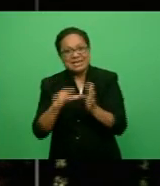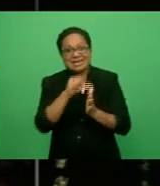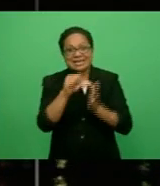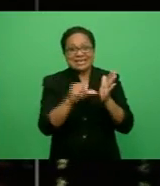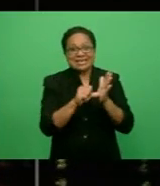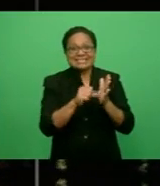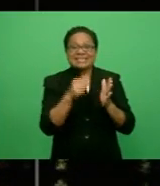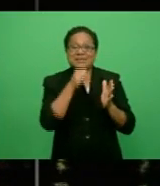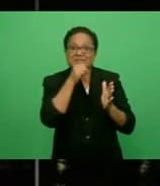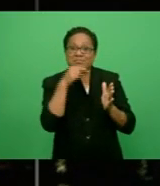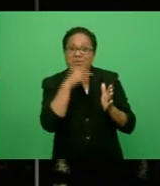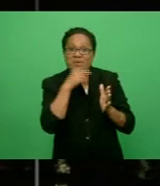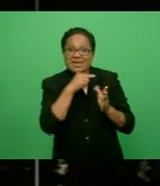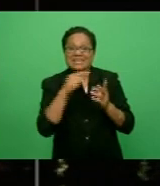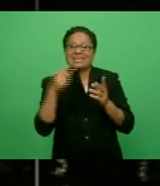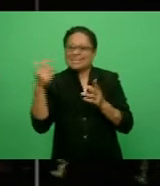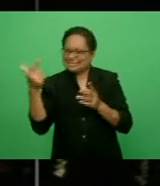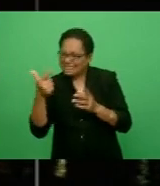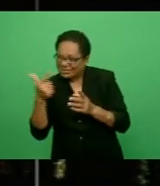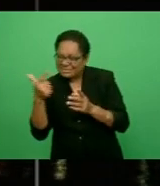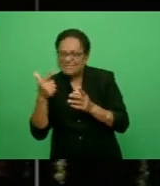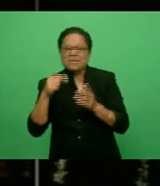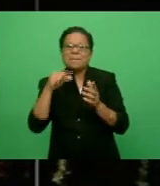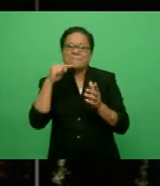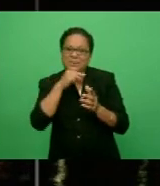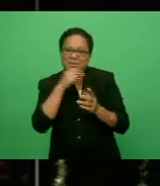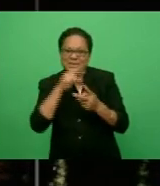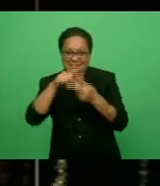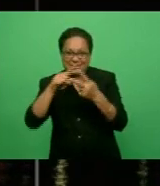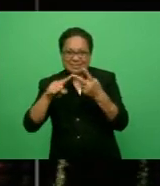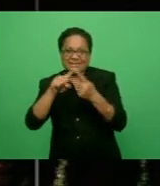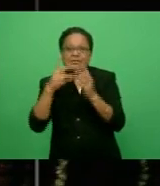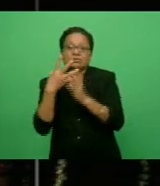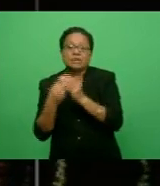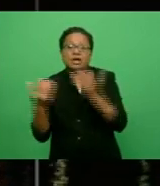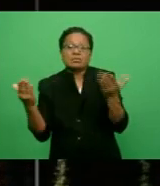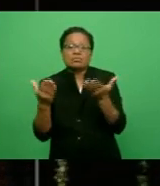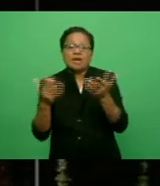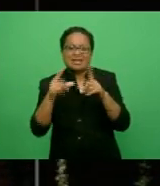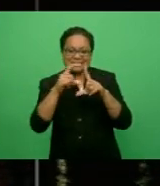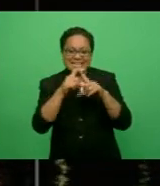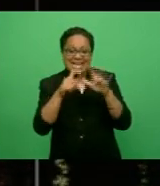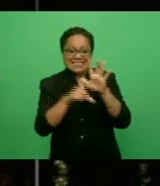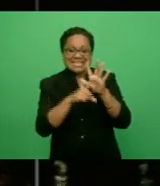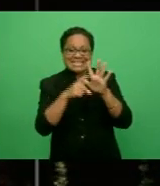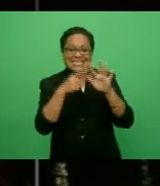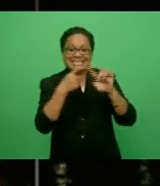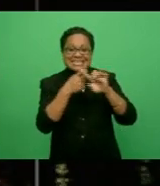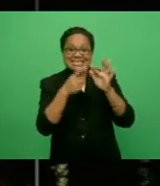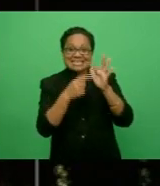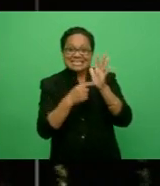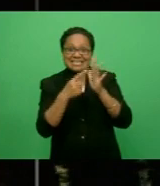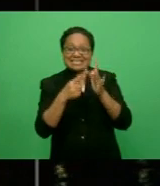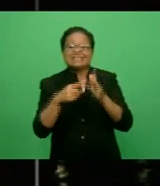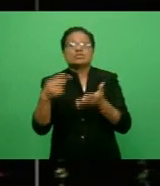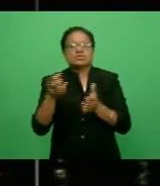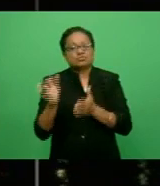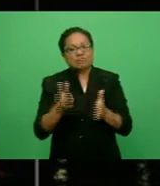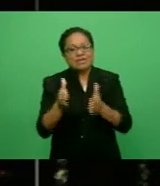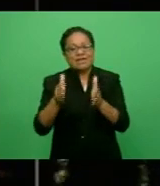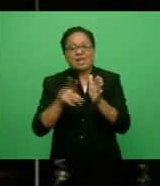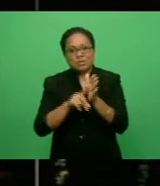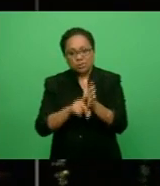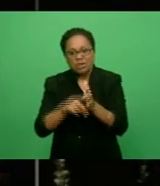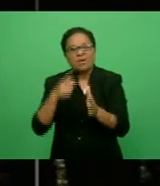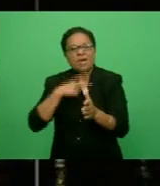Singh and 17-year-old Shalvin Singh drowned in the Drekethi River in Vundalao Toka while trying to retrieve a ball from an inlet last Friday.